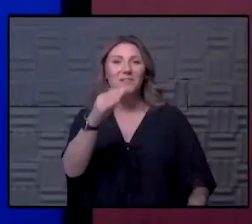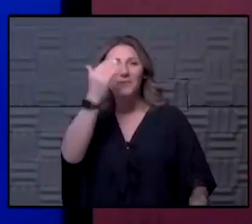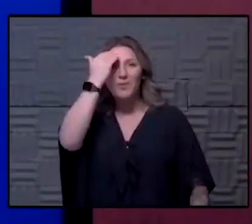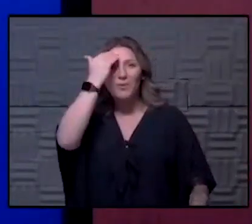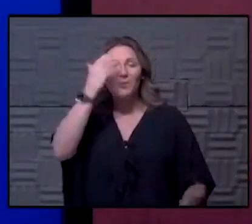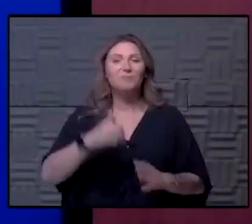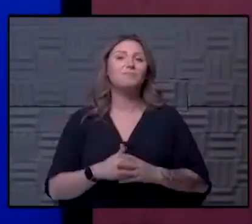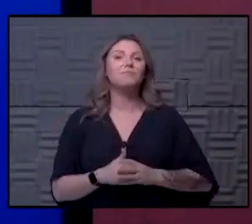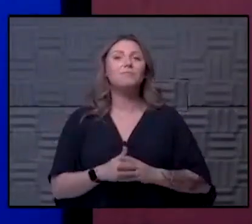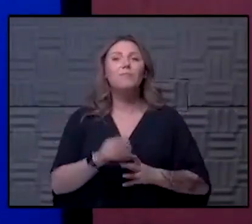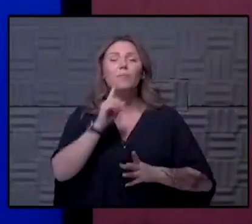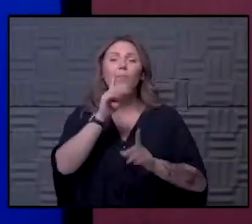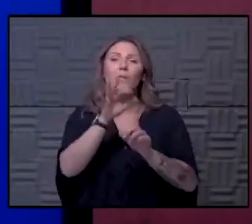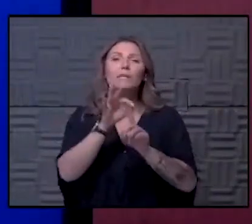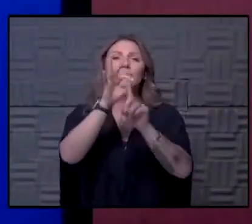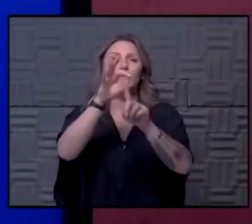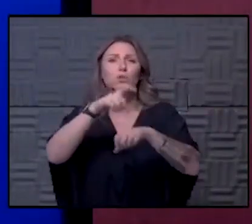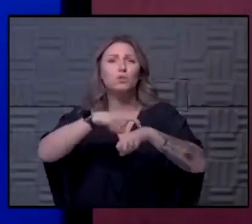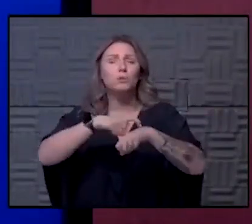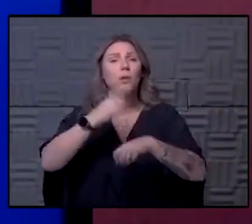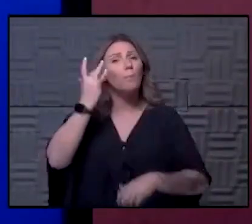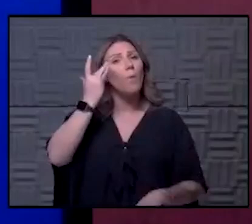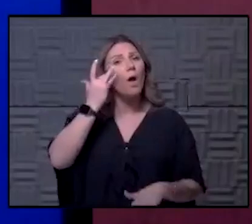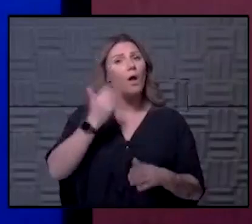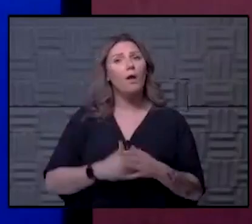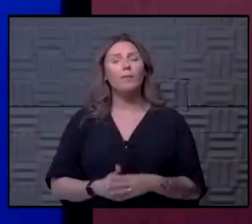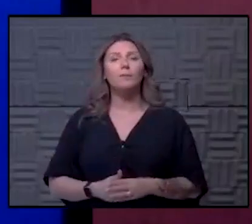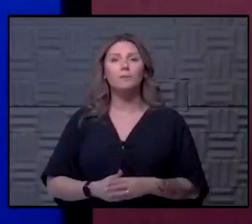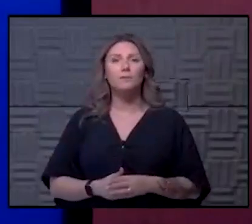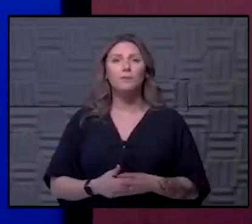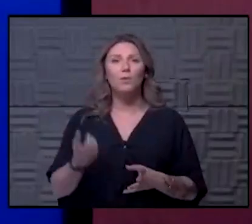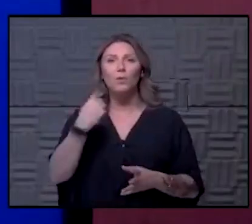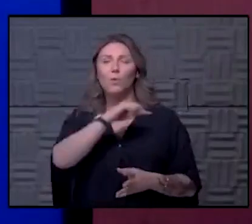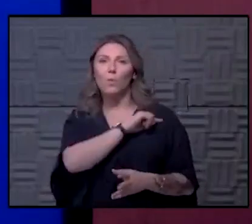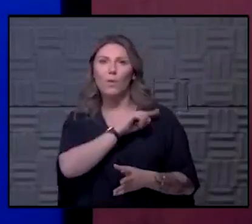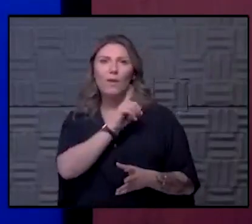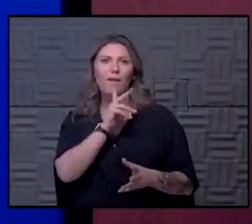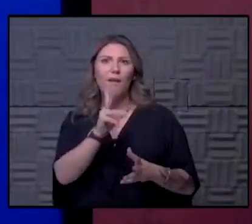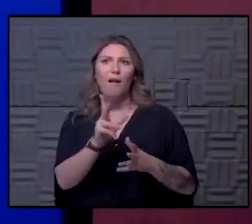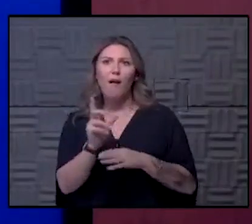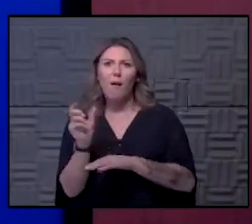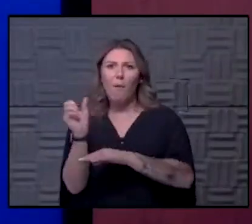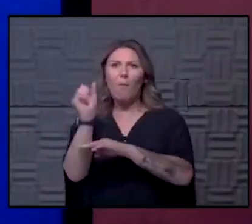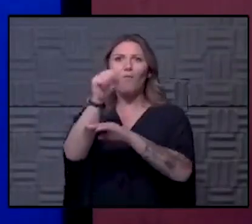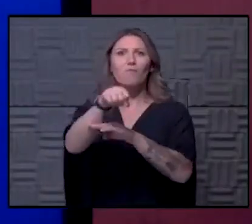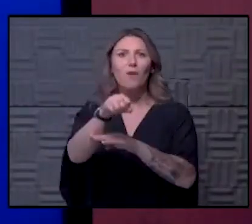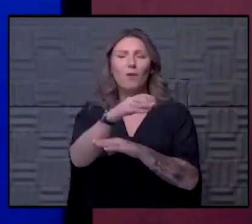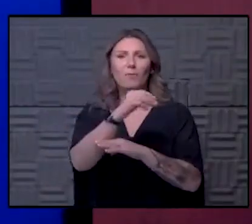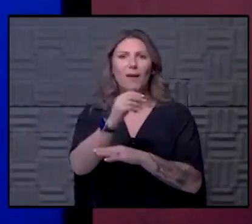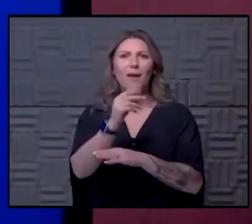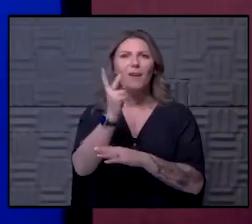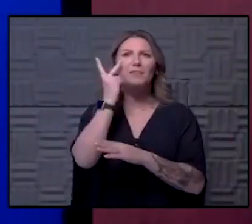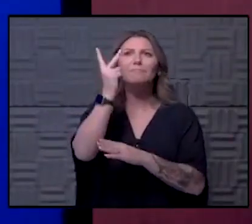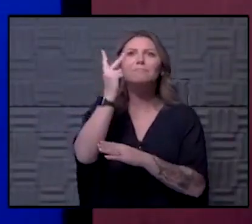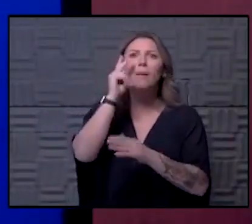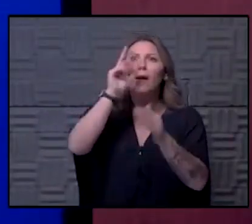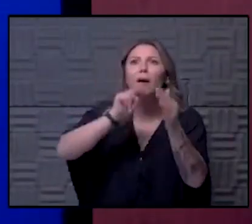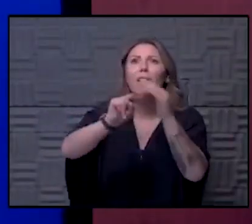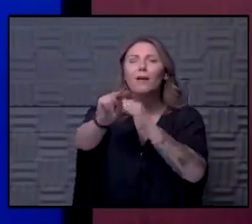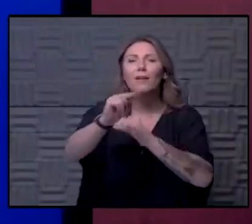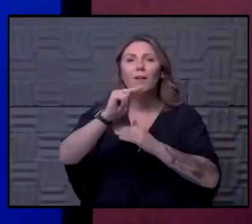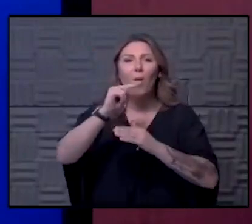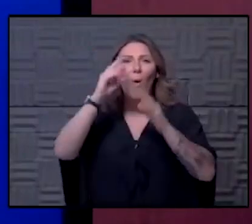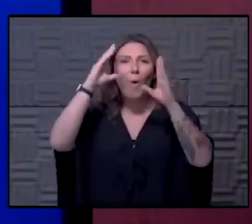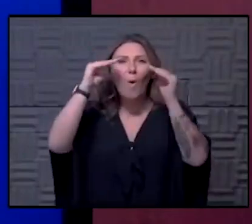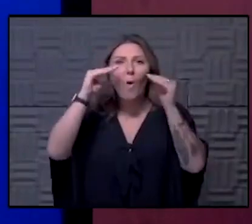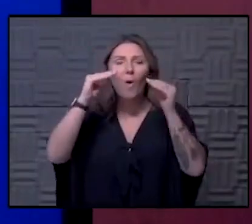This is a really special time because we are emerging from the darkness and we're seeing the hope. And as we do that,